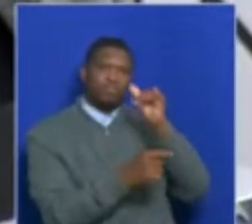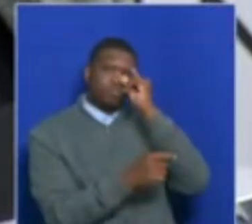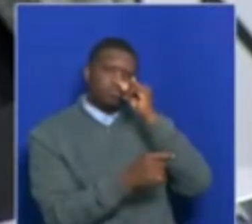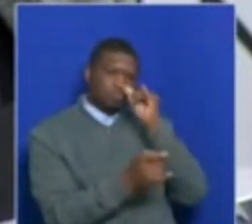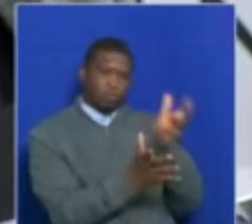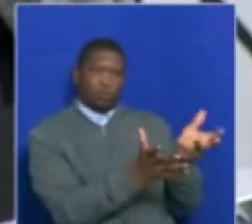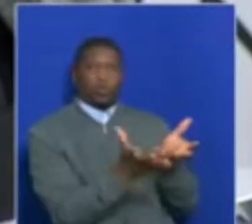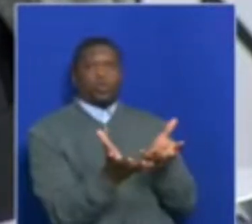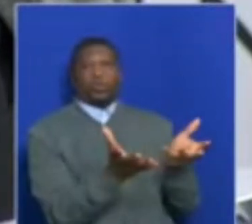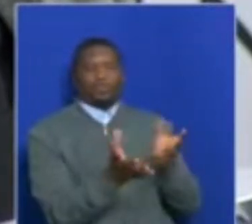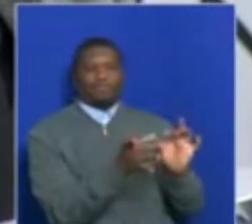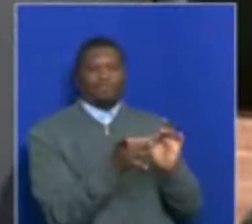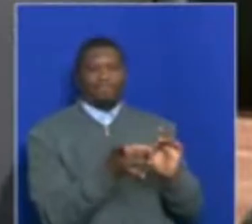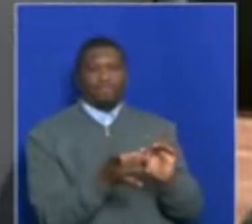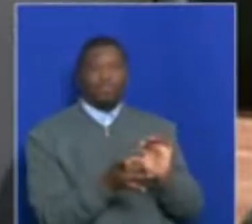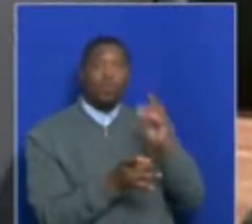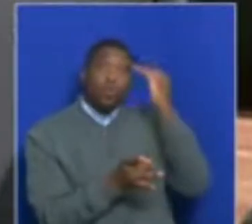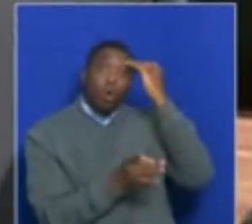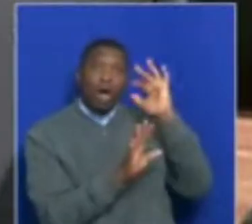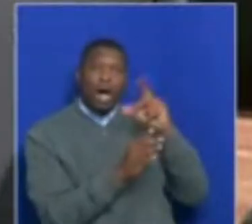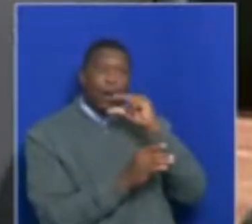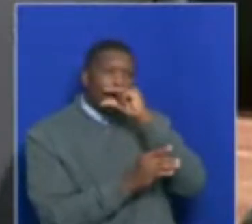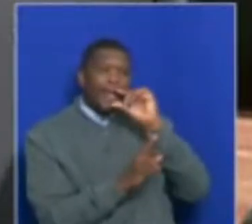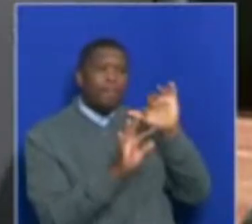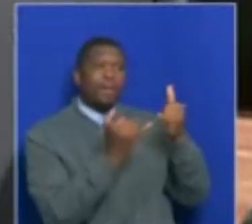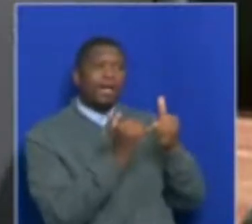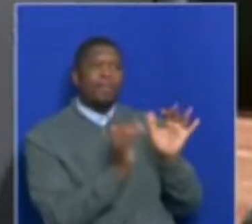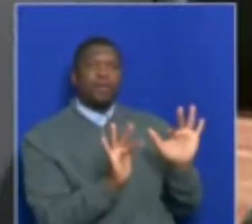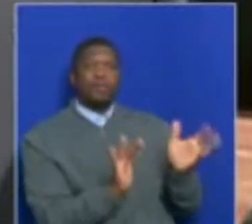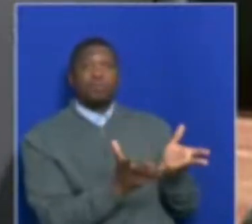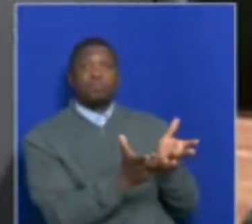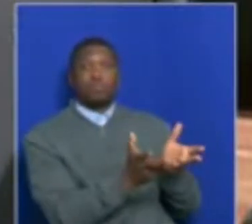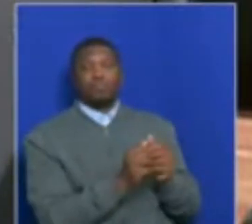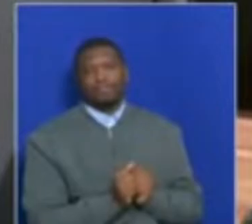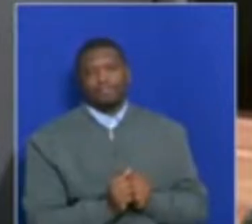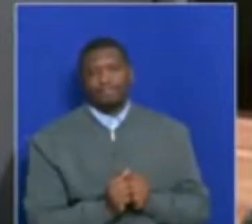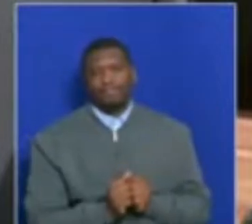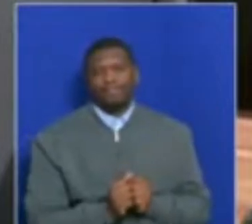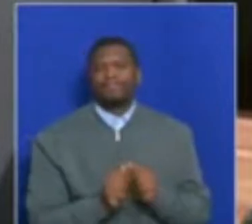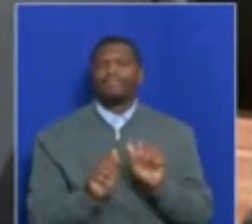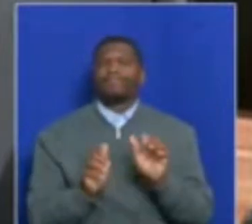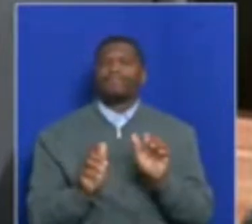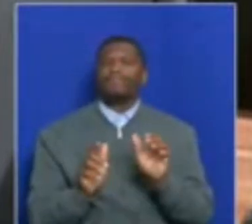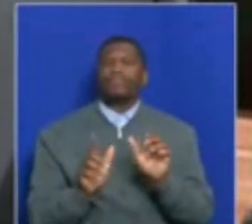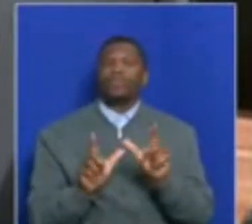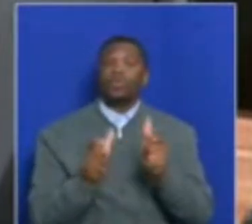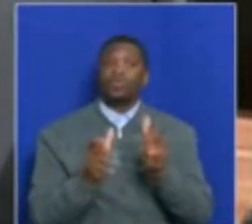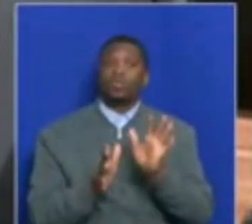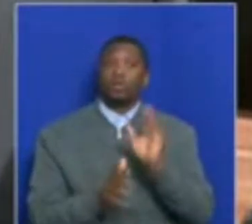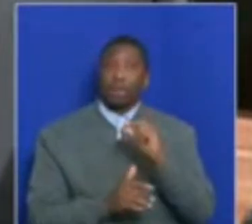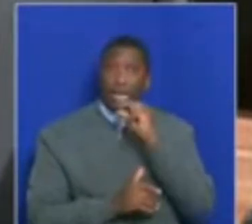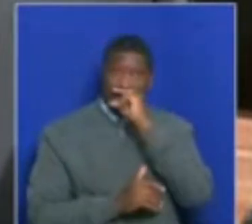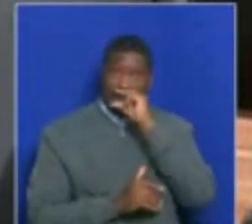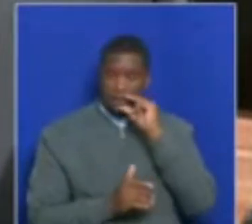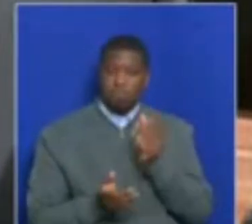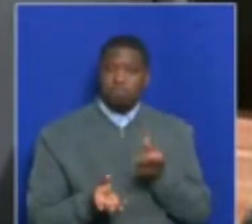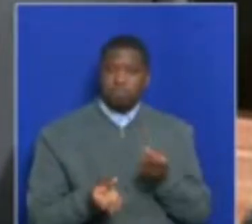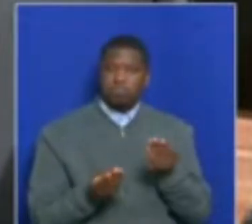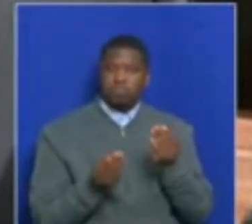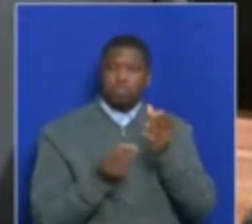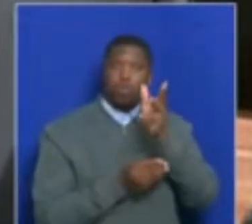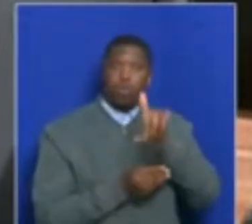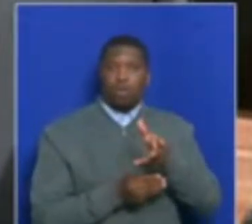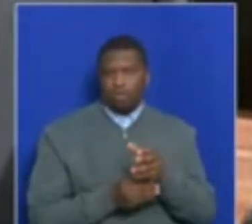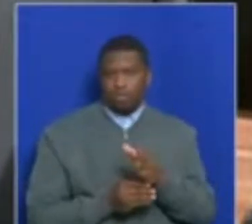Okay. Commissioner, if I can assist there will be evidence later as to the names of these gangs. Okay, thank you. I can put on record at this stage